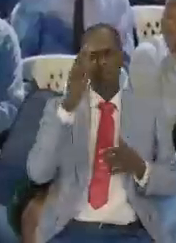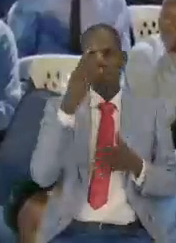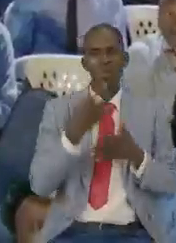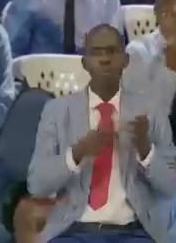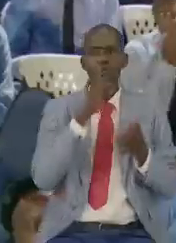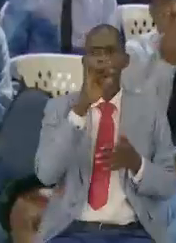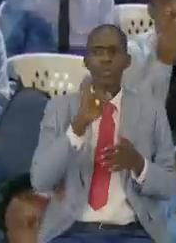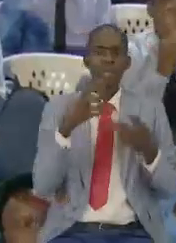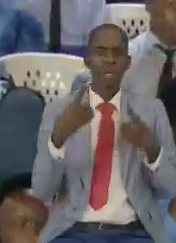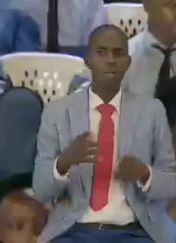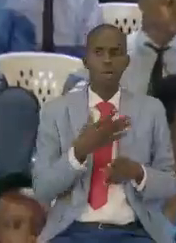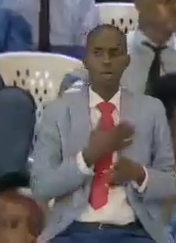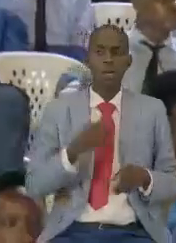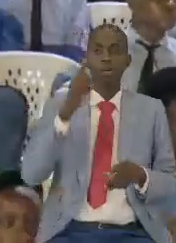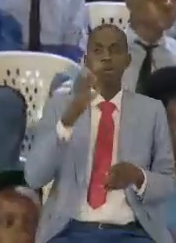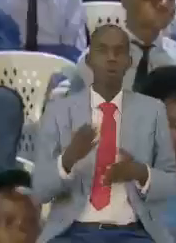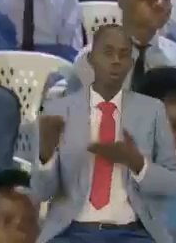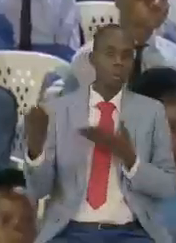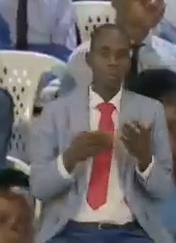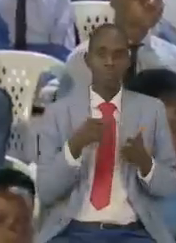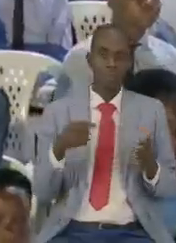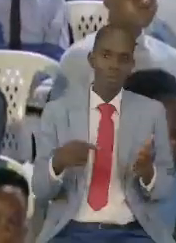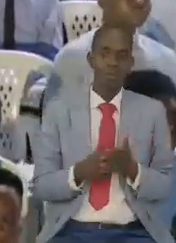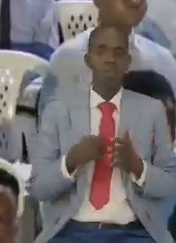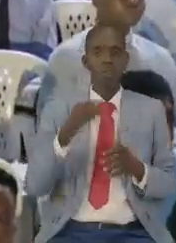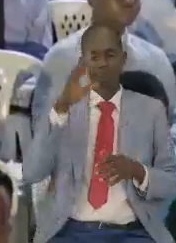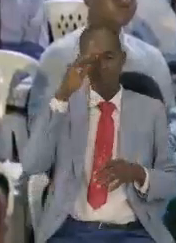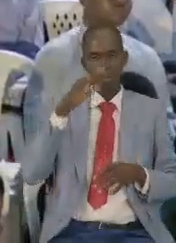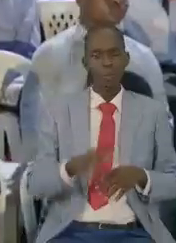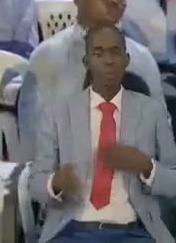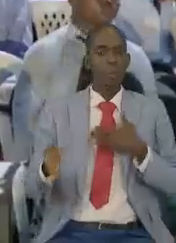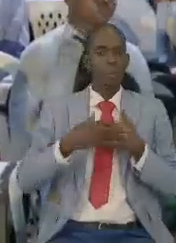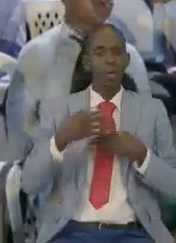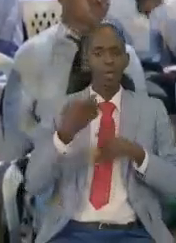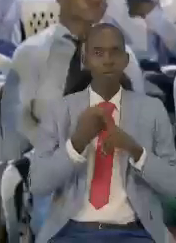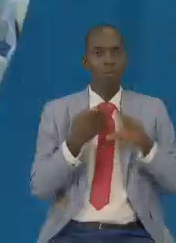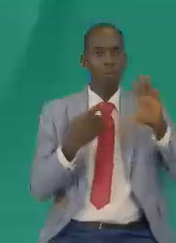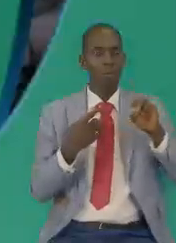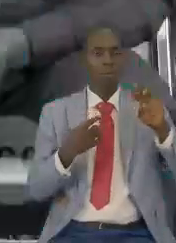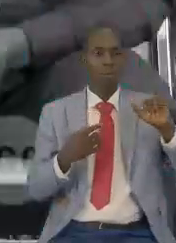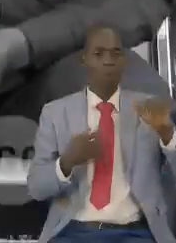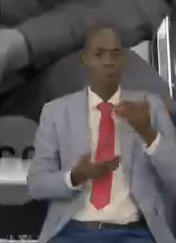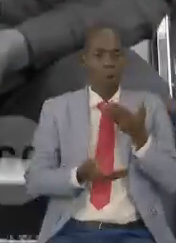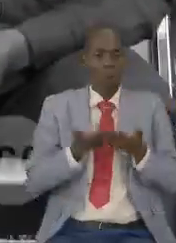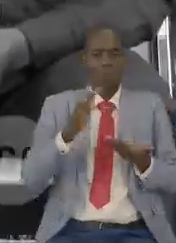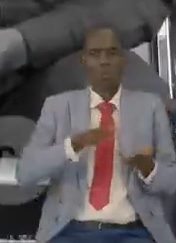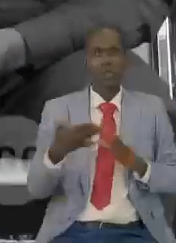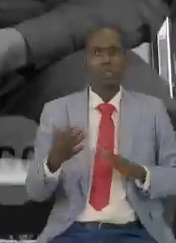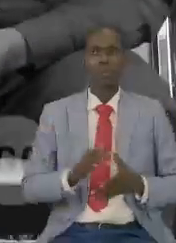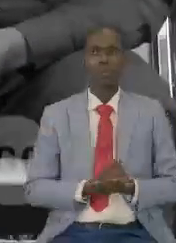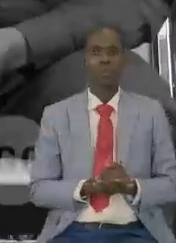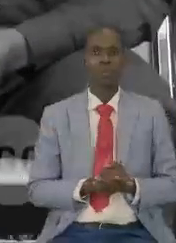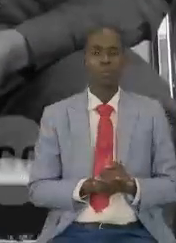back from coma, even from death. My son that was